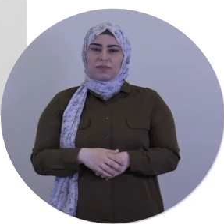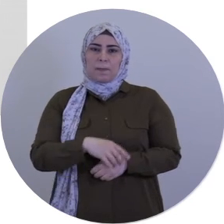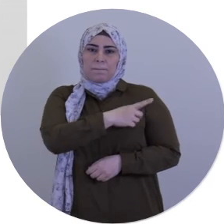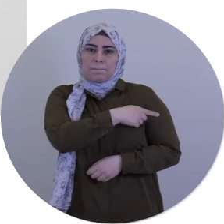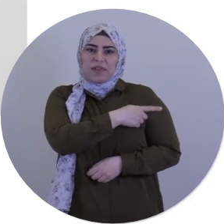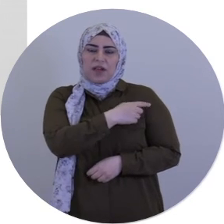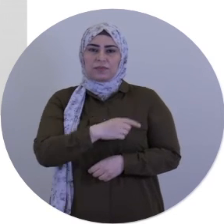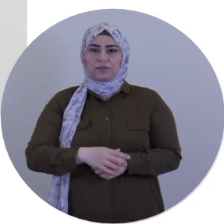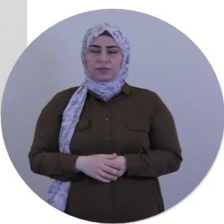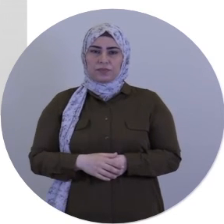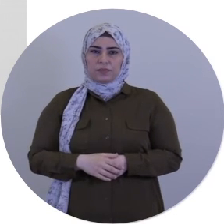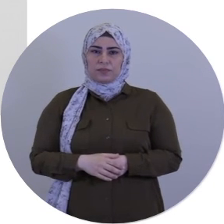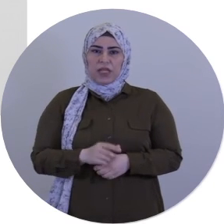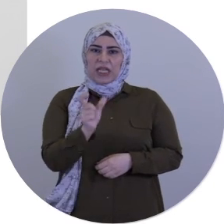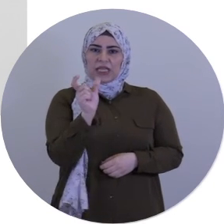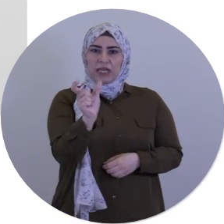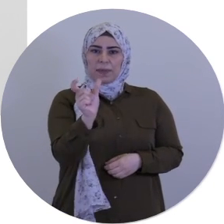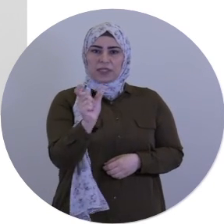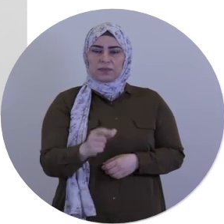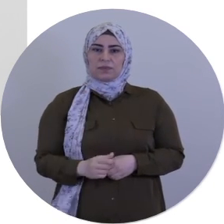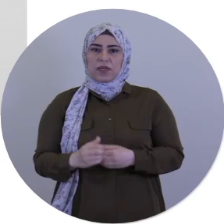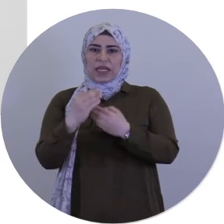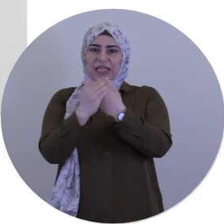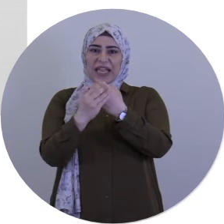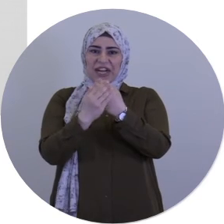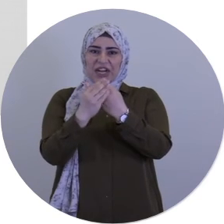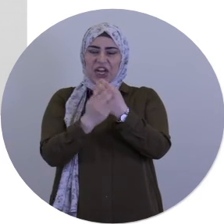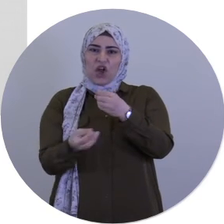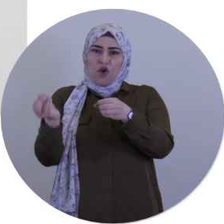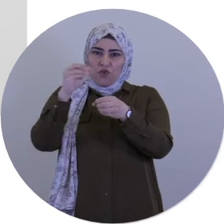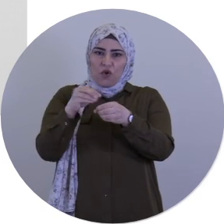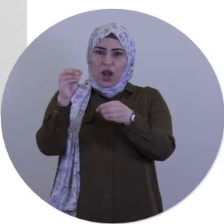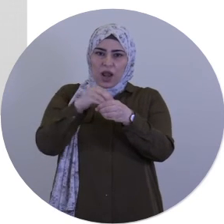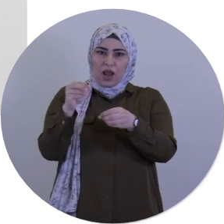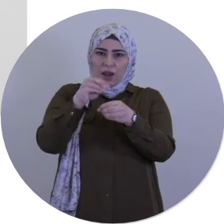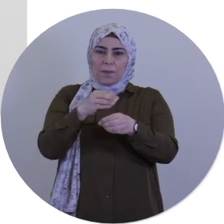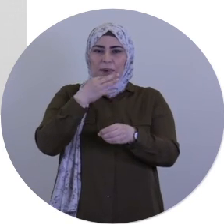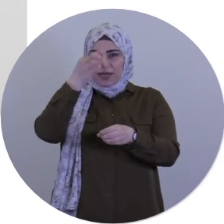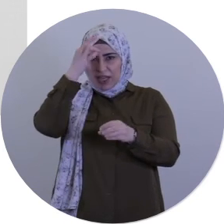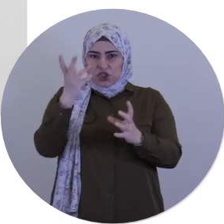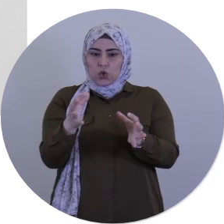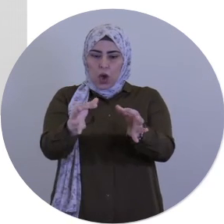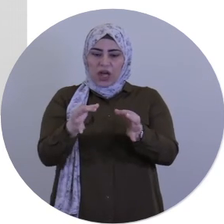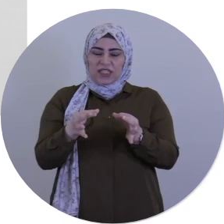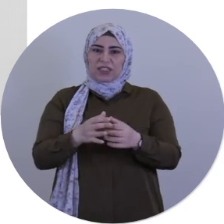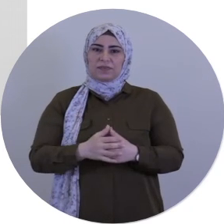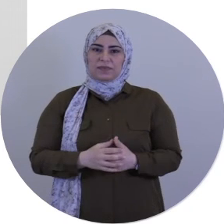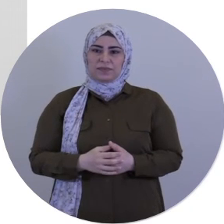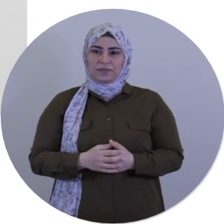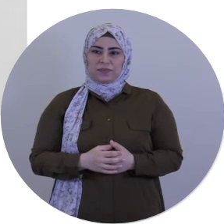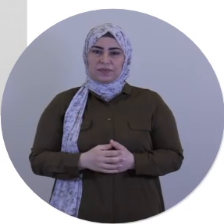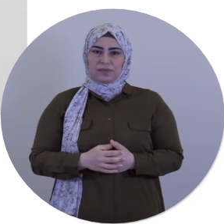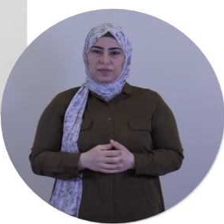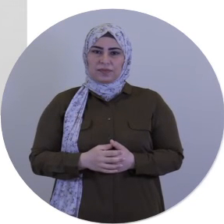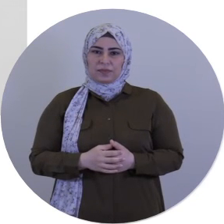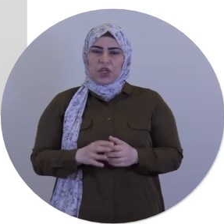say, be careful, what do I mean? You have to be full of care, so to take more care